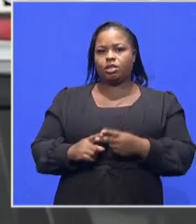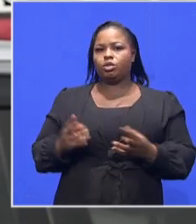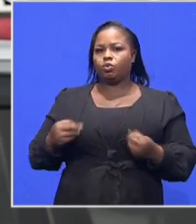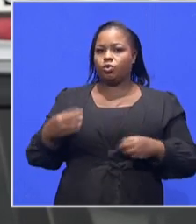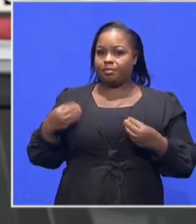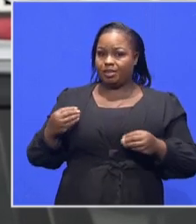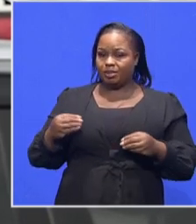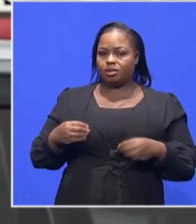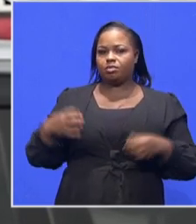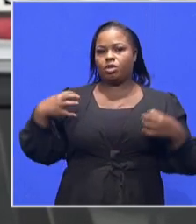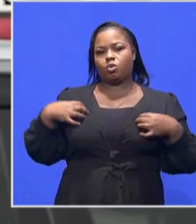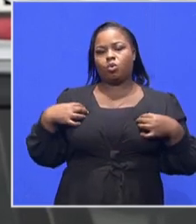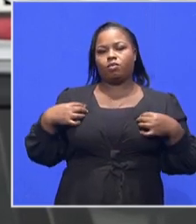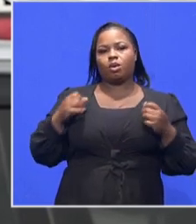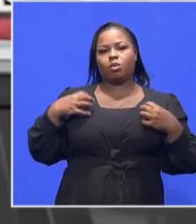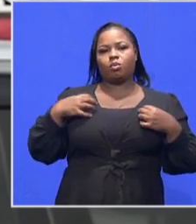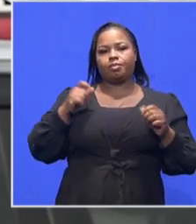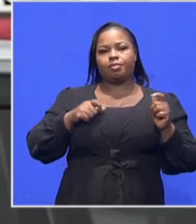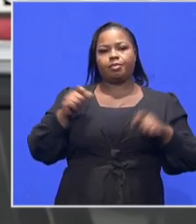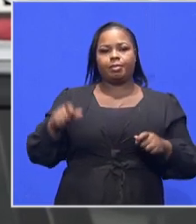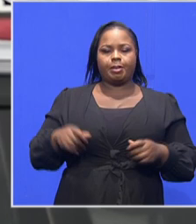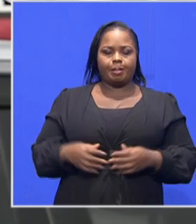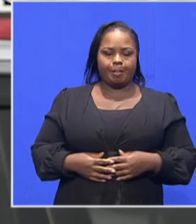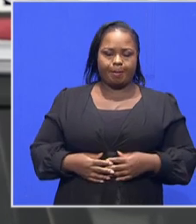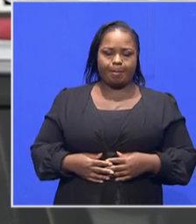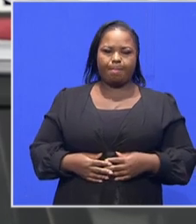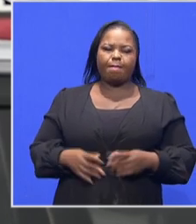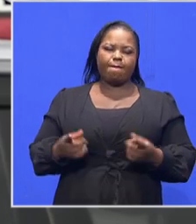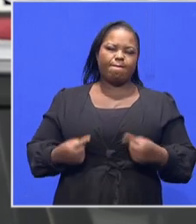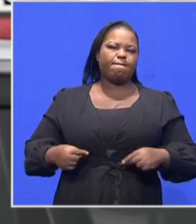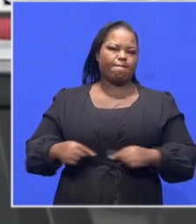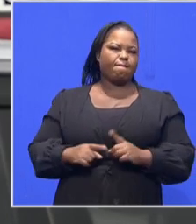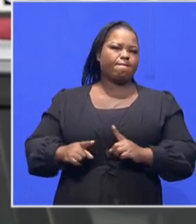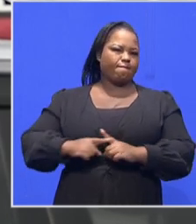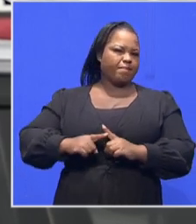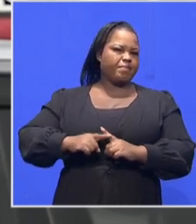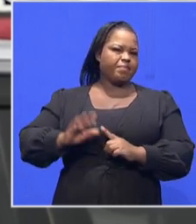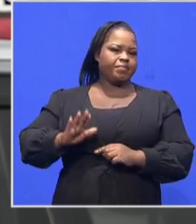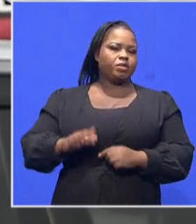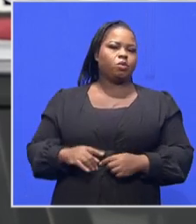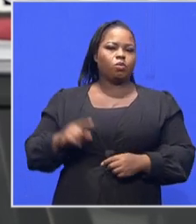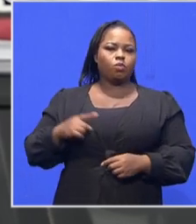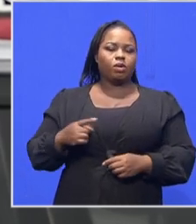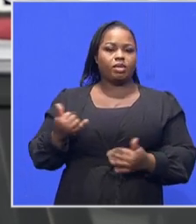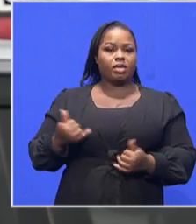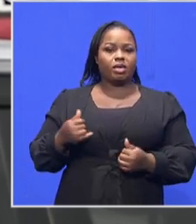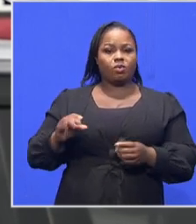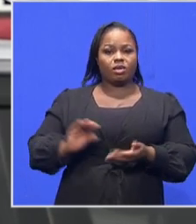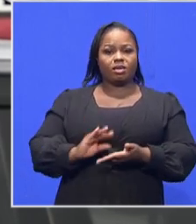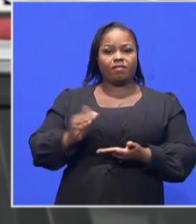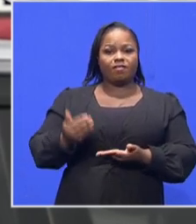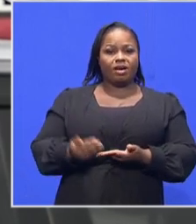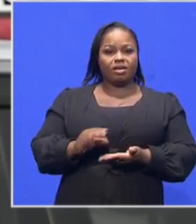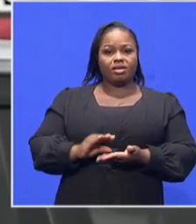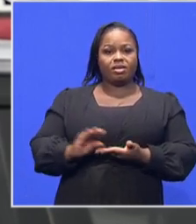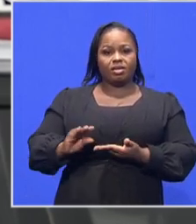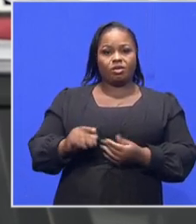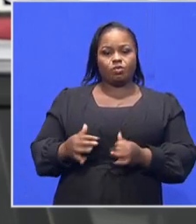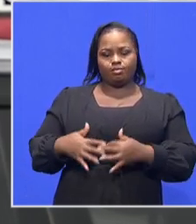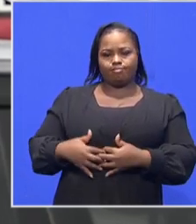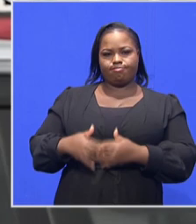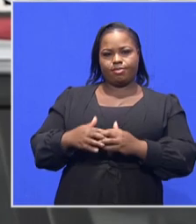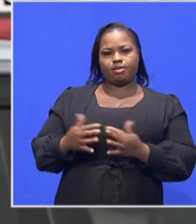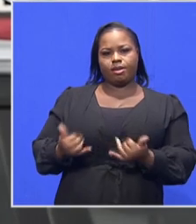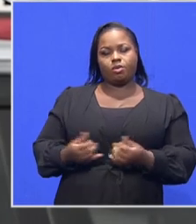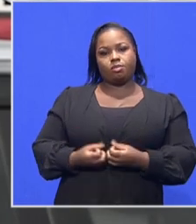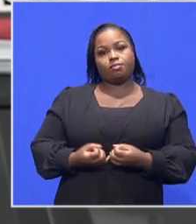to be owned by our people. We are very positive about an intermediary fund that we are establishing now as well, with a lot